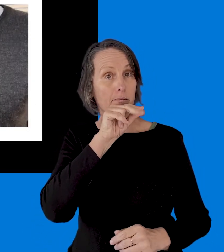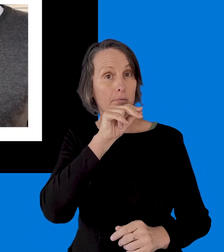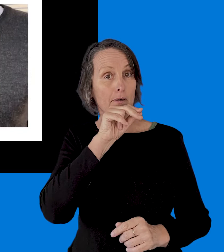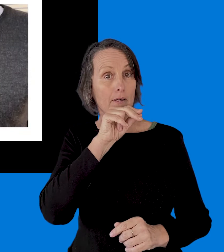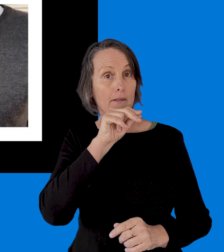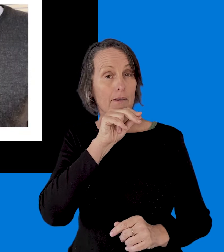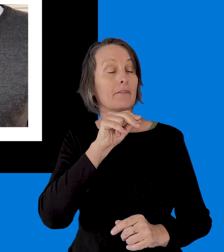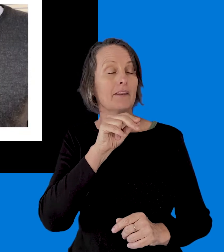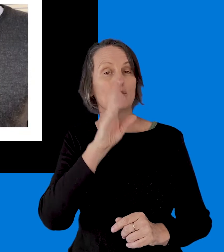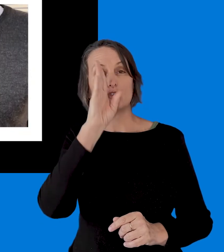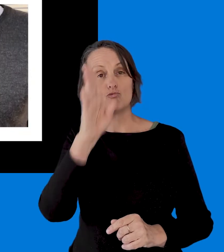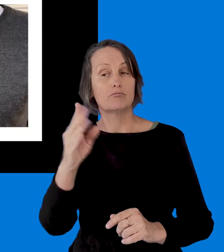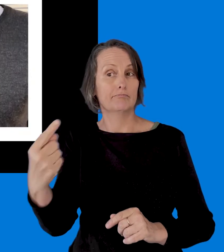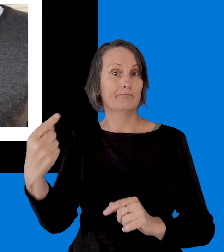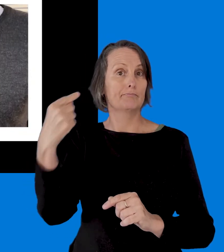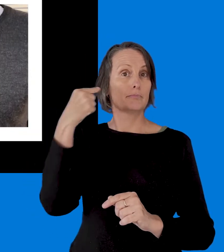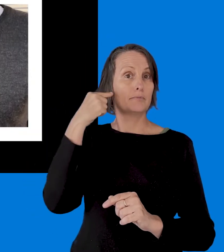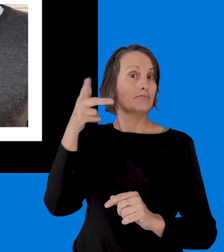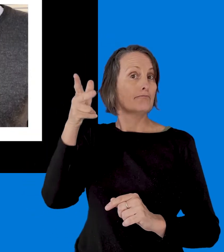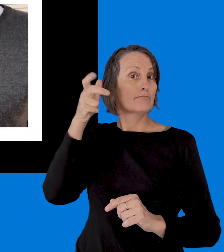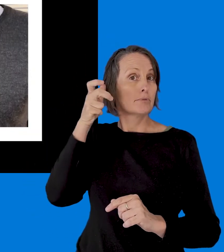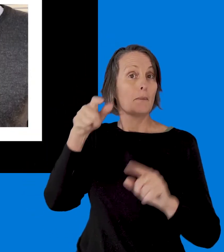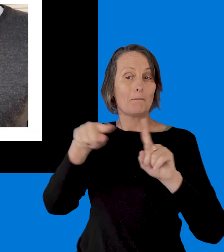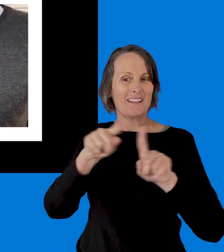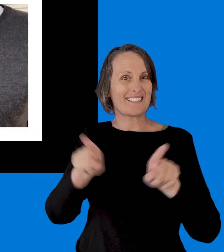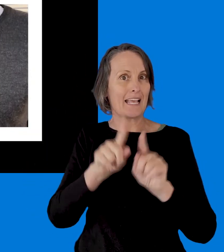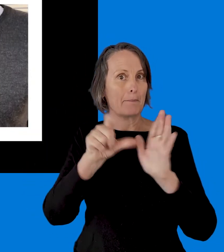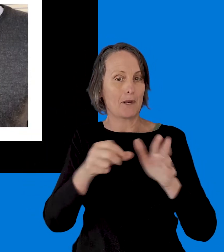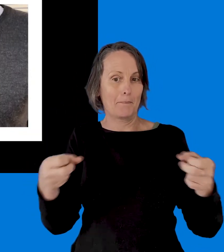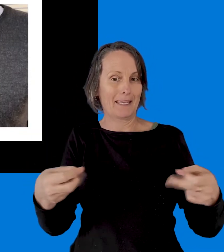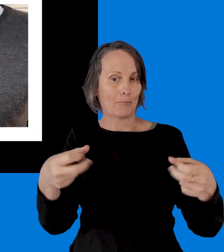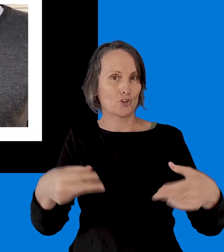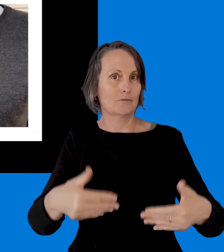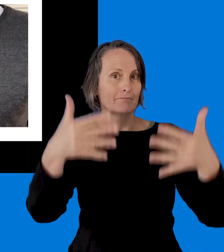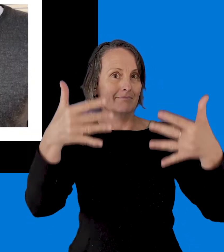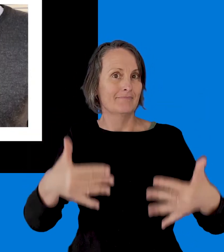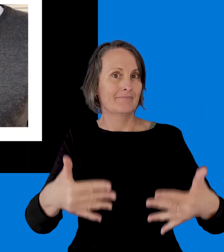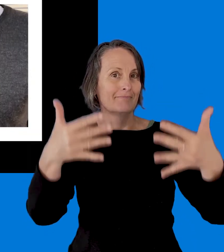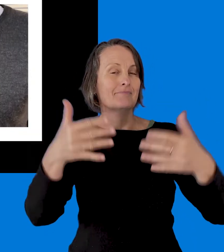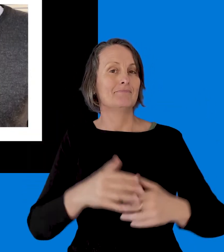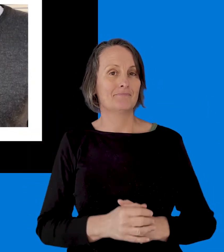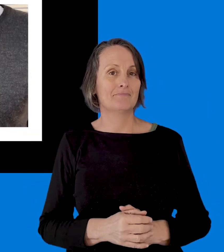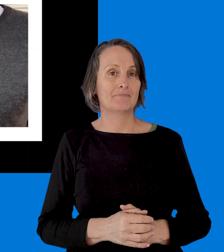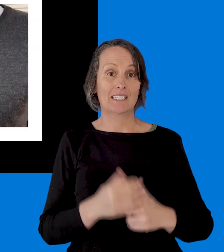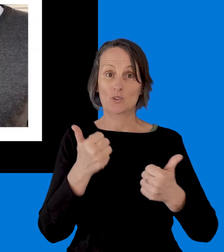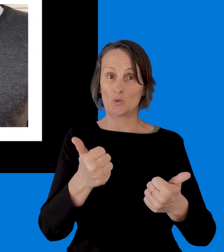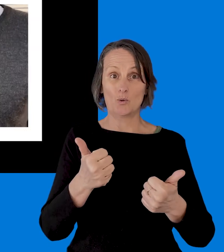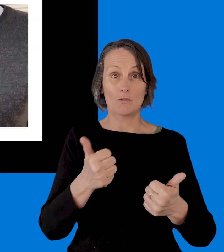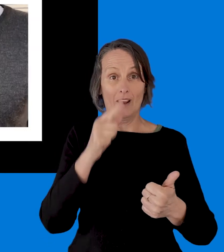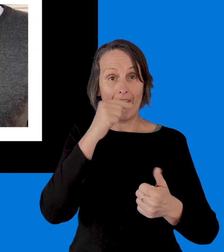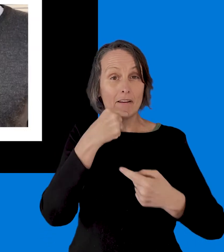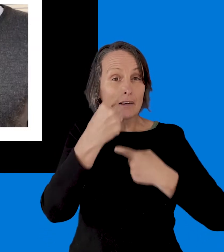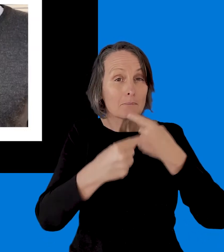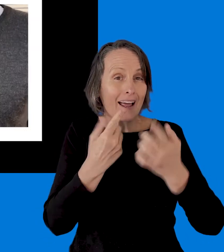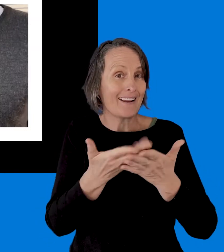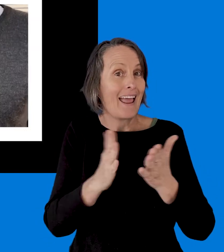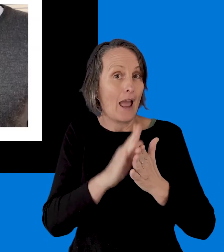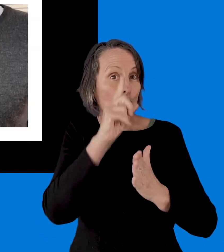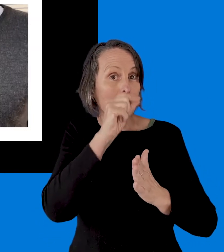generate captions off of it. So what's nice about this, and there are instructions here on how to do that, you can